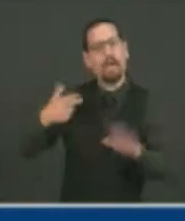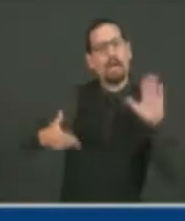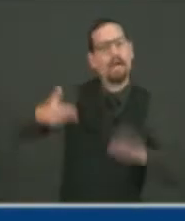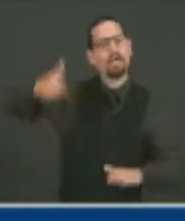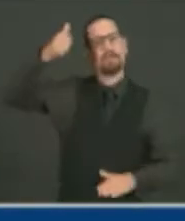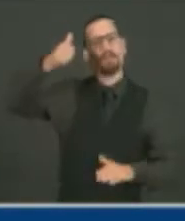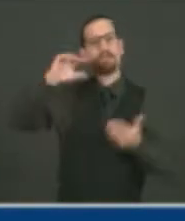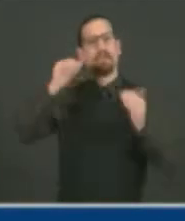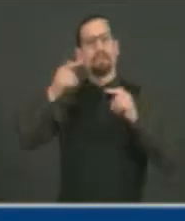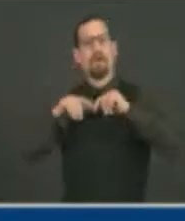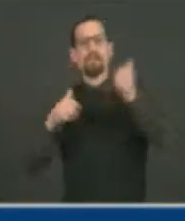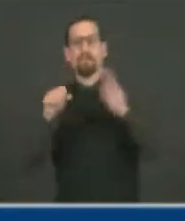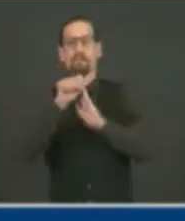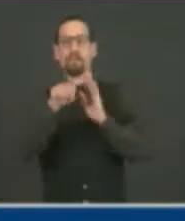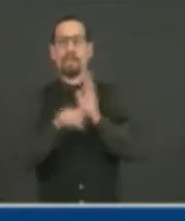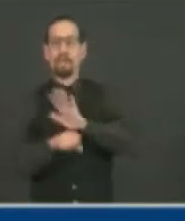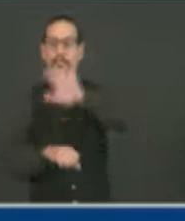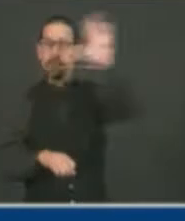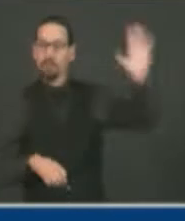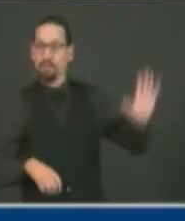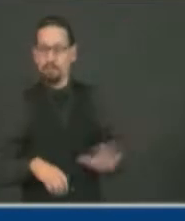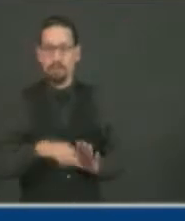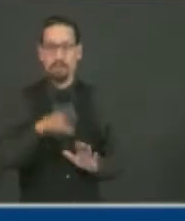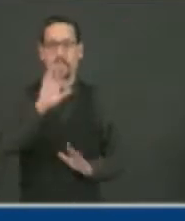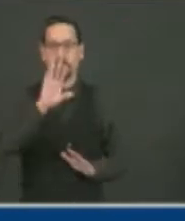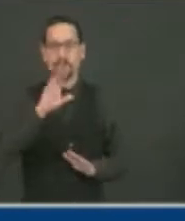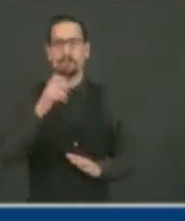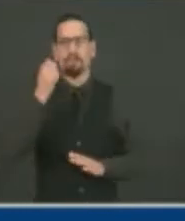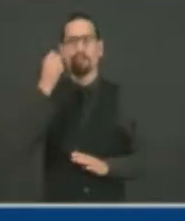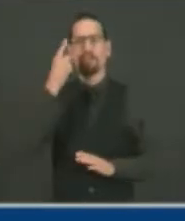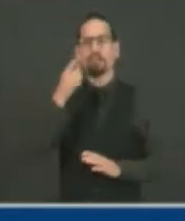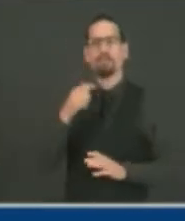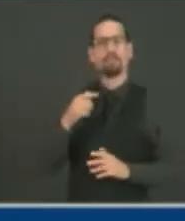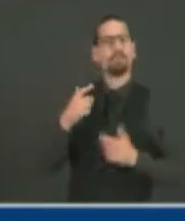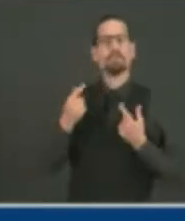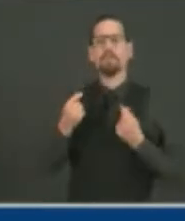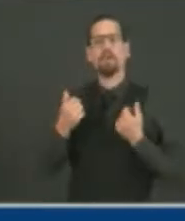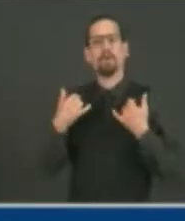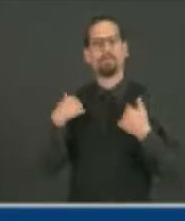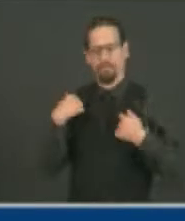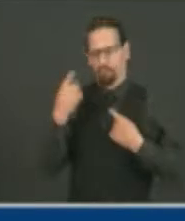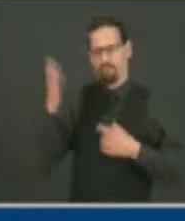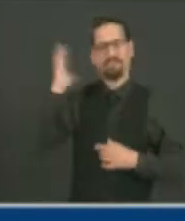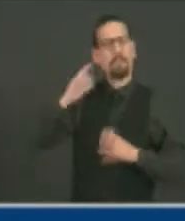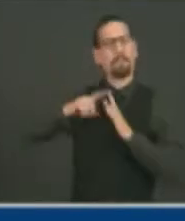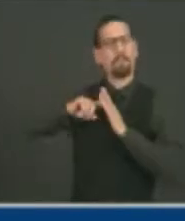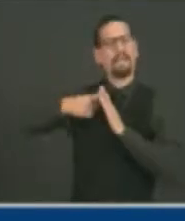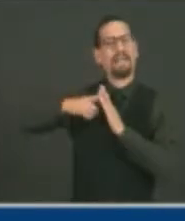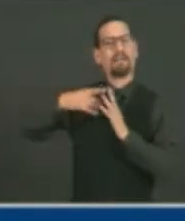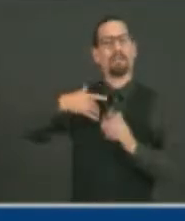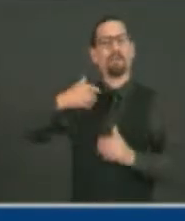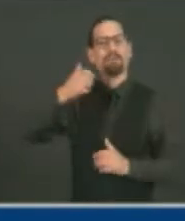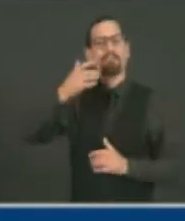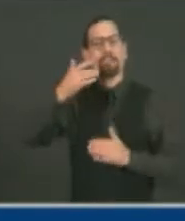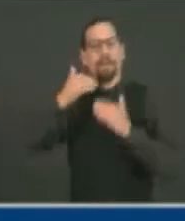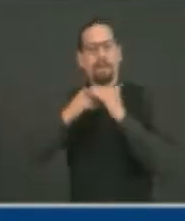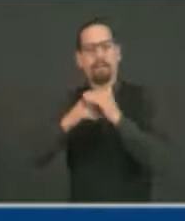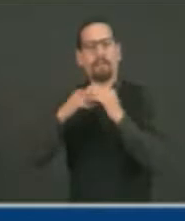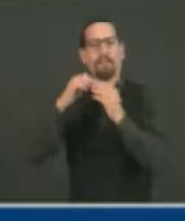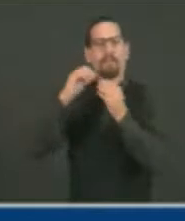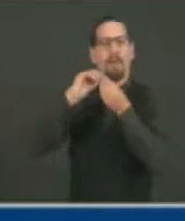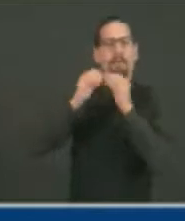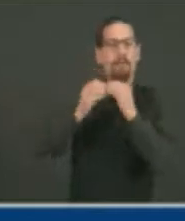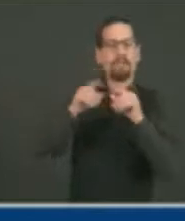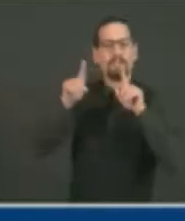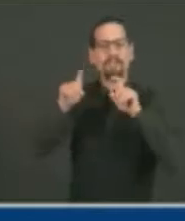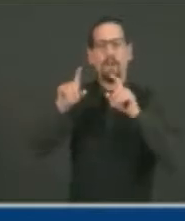hundred tests a day. Now we're doing over 8,000 a day. Thank you to the National Guard and the team for making that possible. I'm